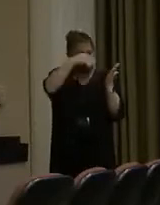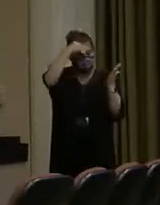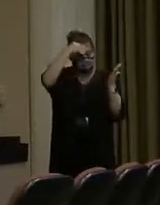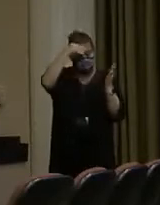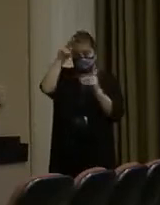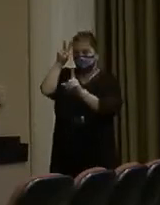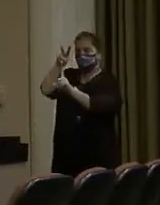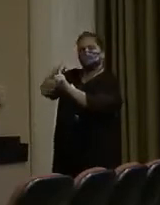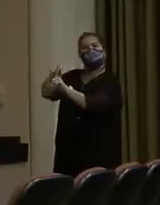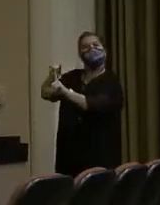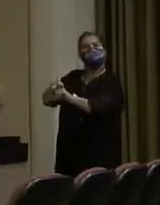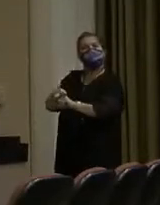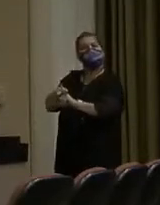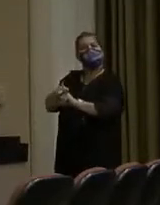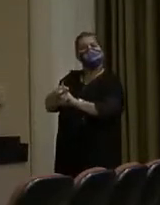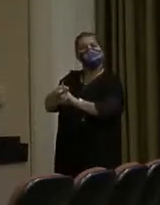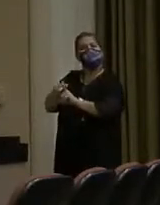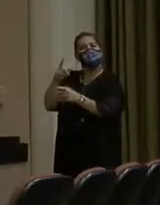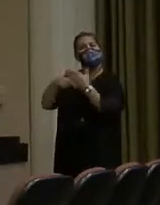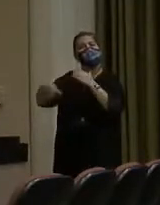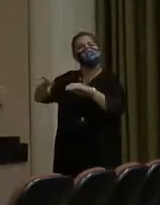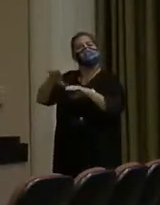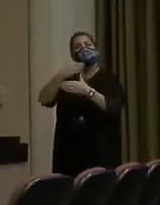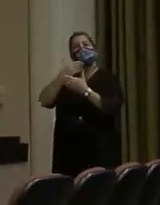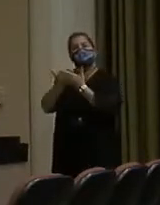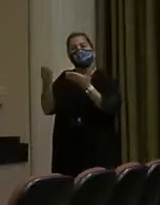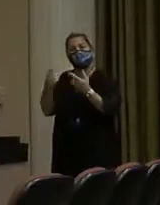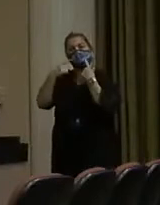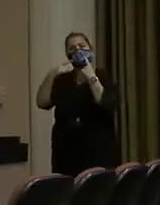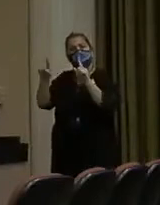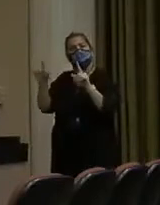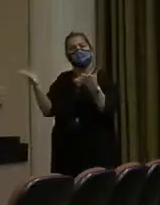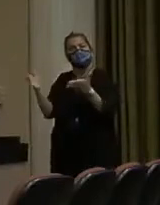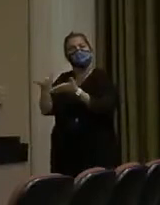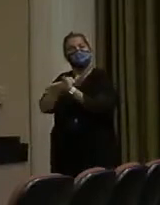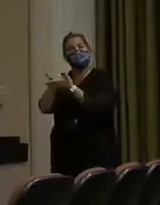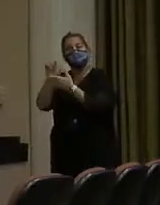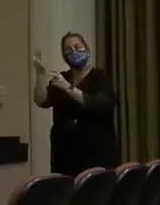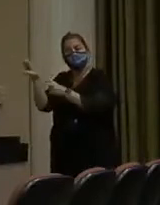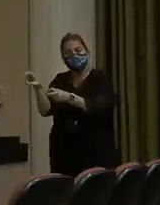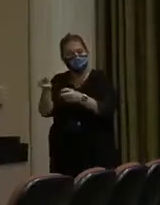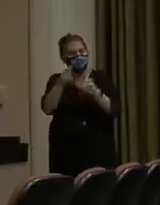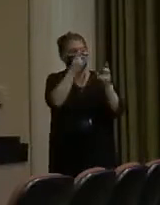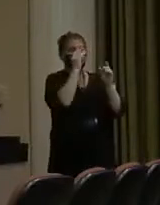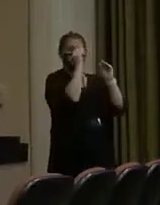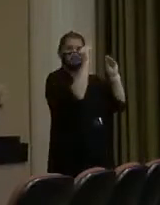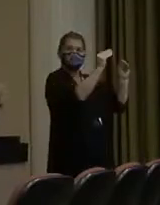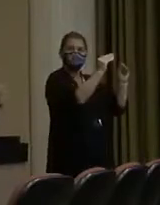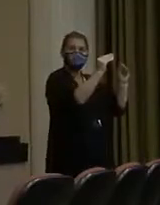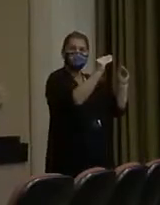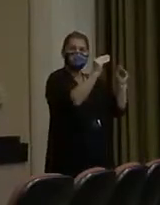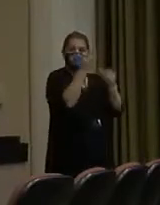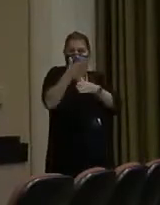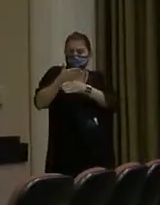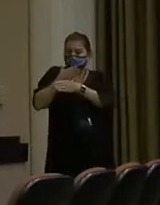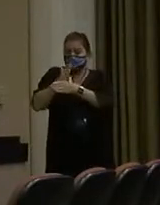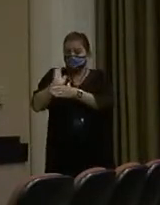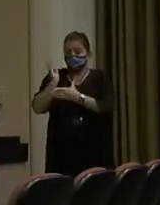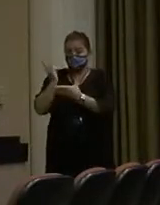well here in New York to other countries. And that means shift. Walter said this already. Right, I just